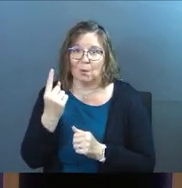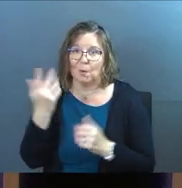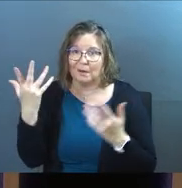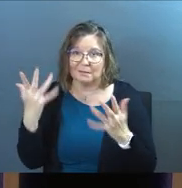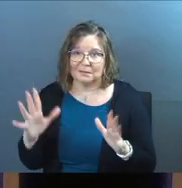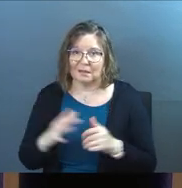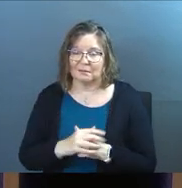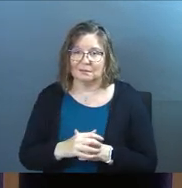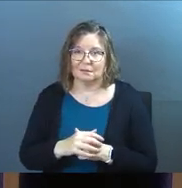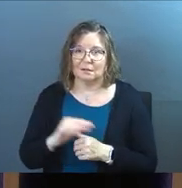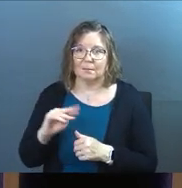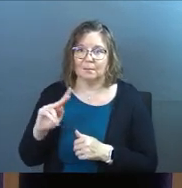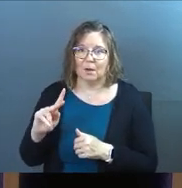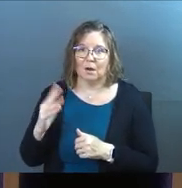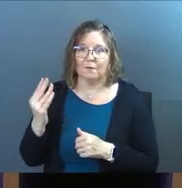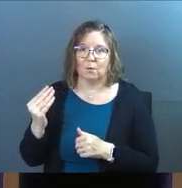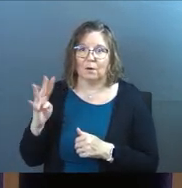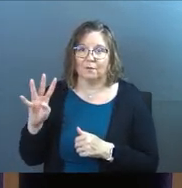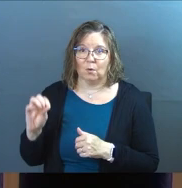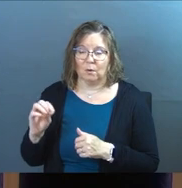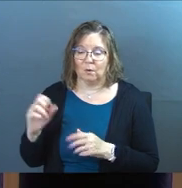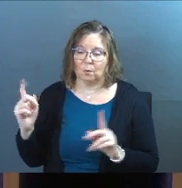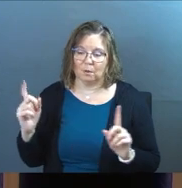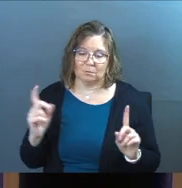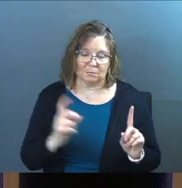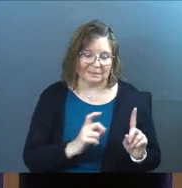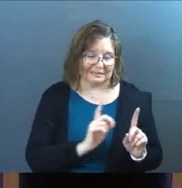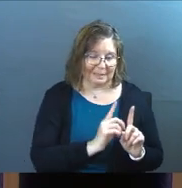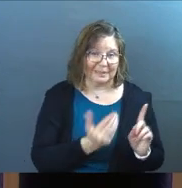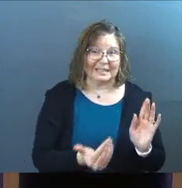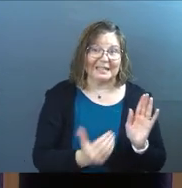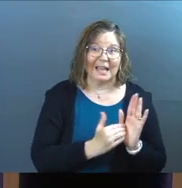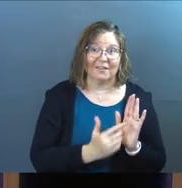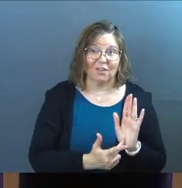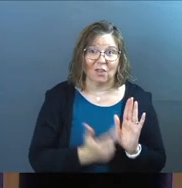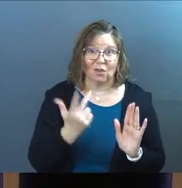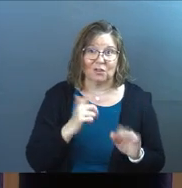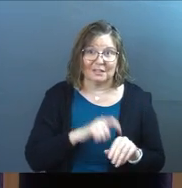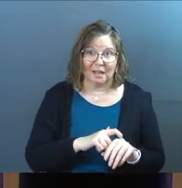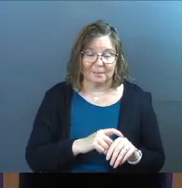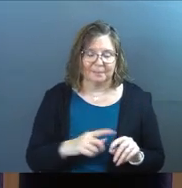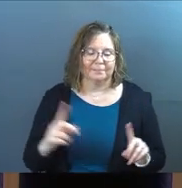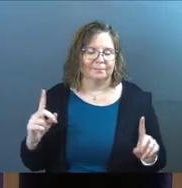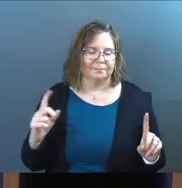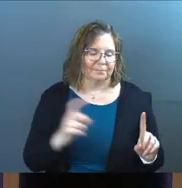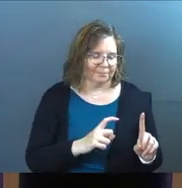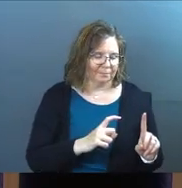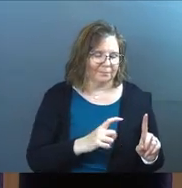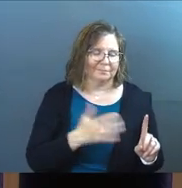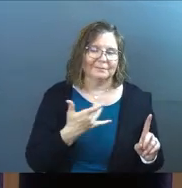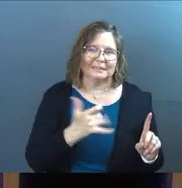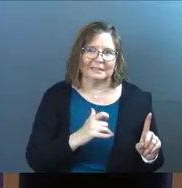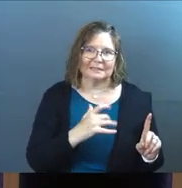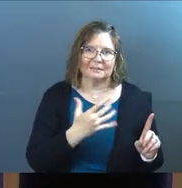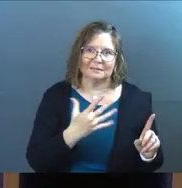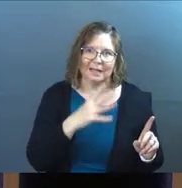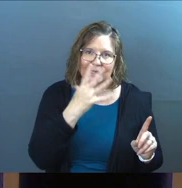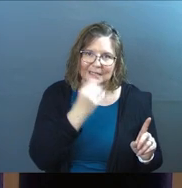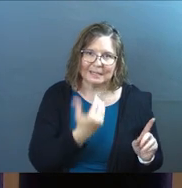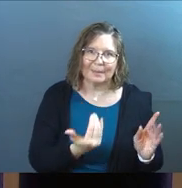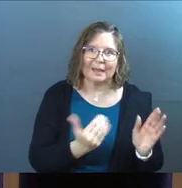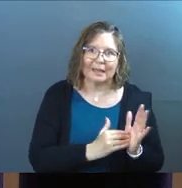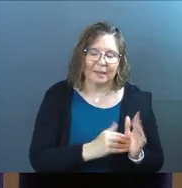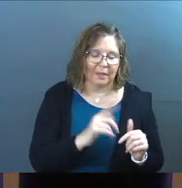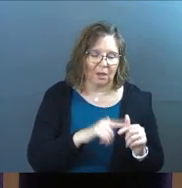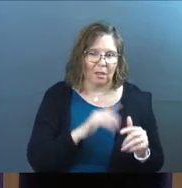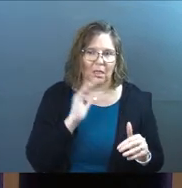done. Mark 14:40. When he returned to the disciples, again, this is a third time, he found them sleeping, for they couldn't keep their